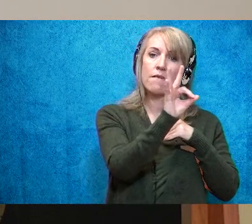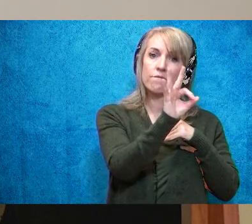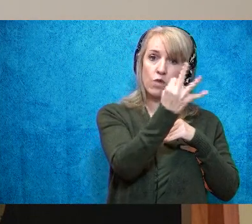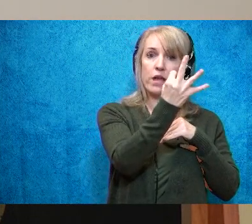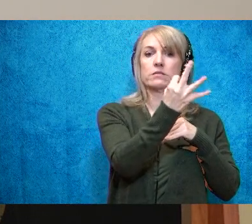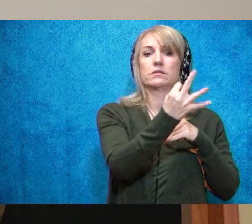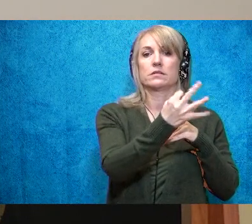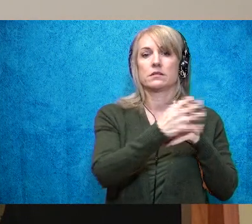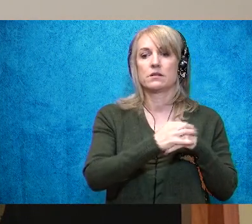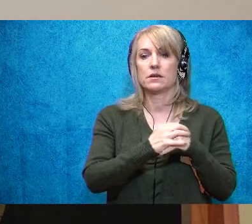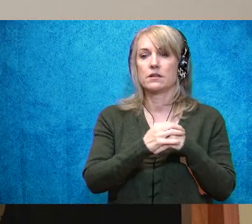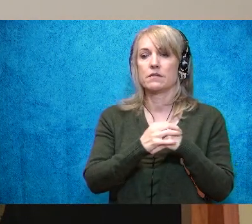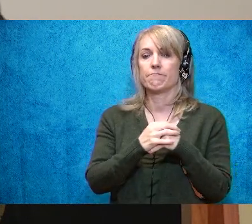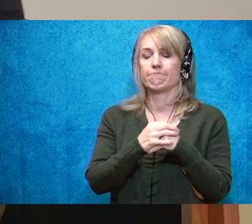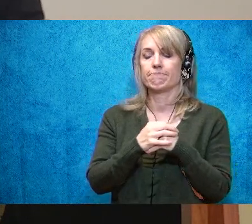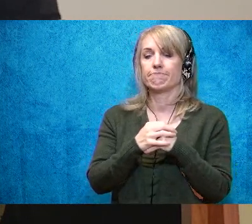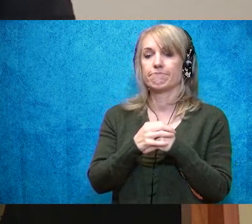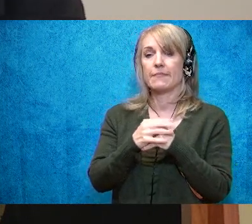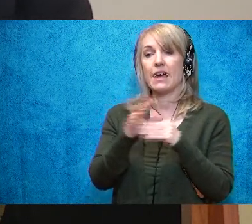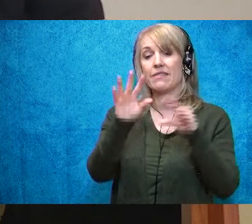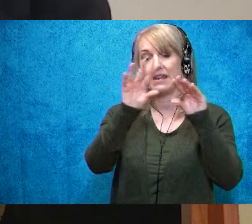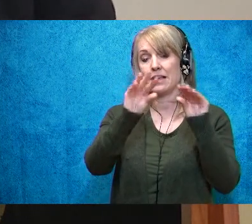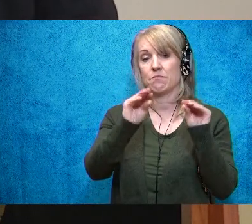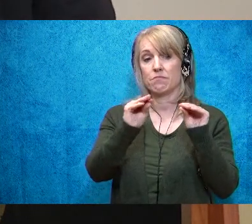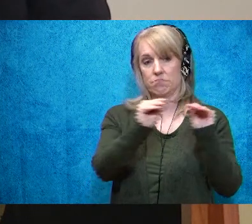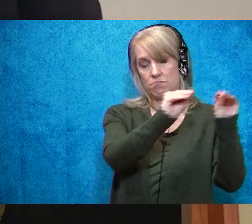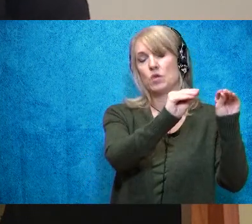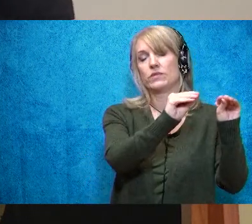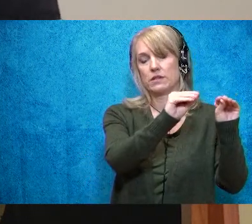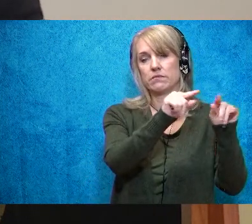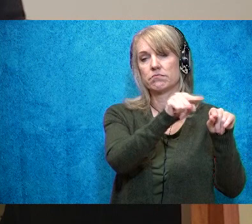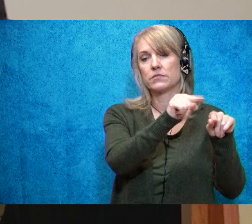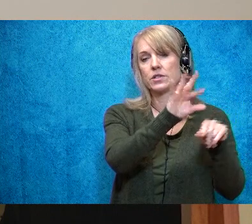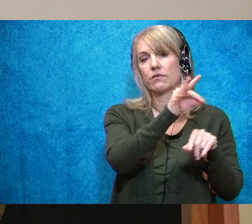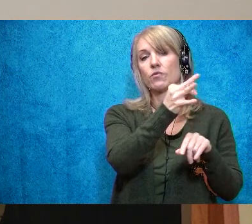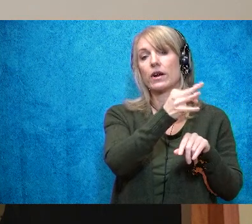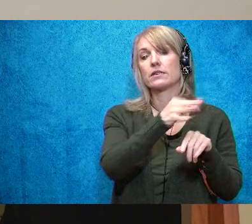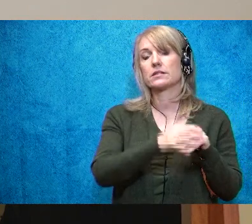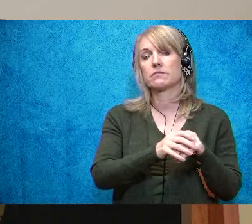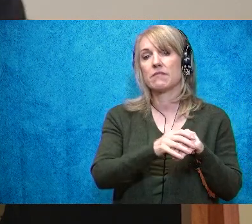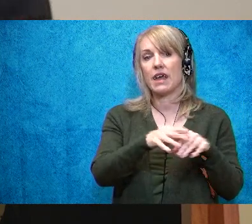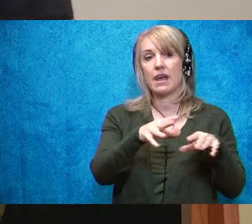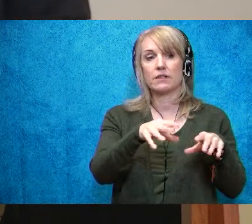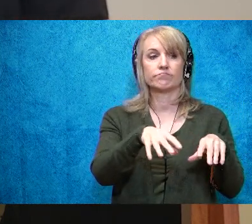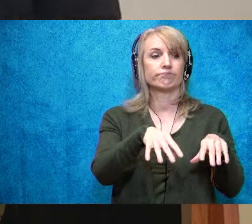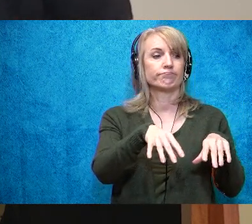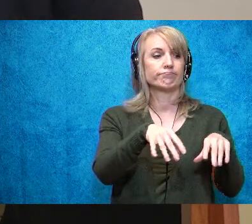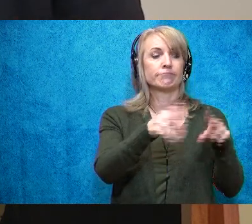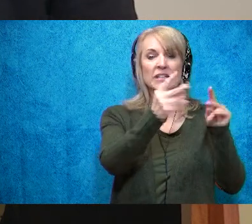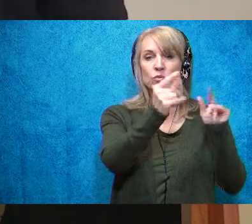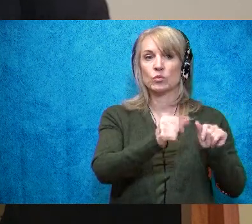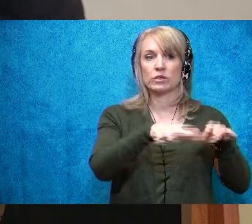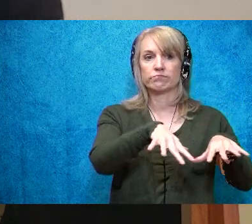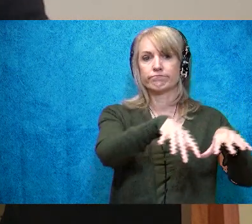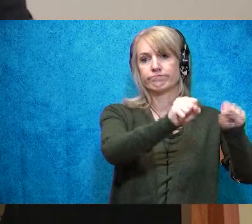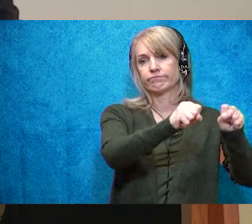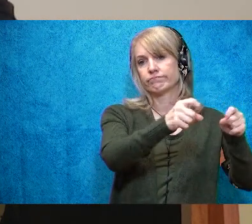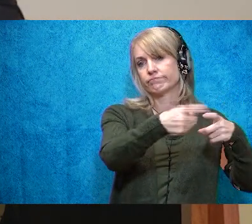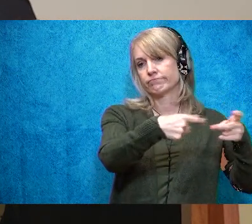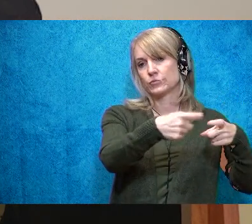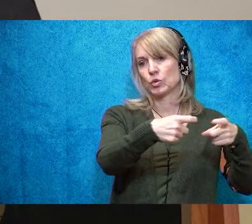Czechoslovakia, Poland, and then he's going to move into France, and quickly he will take over France. Right?